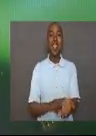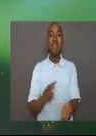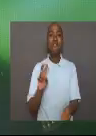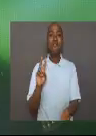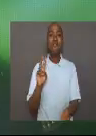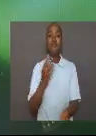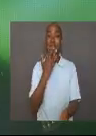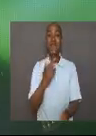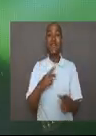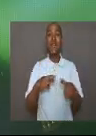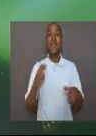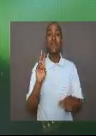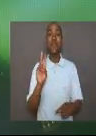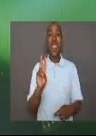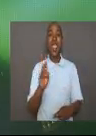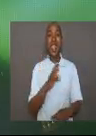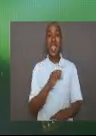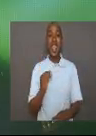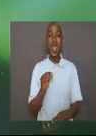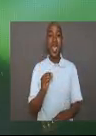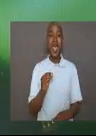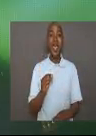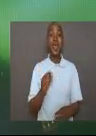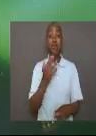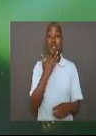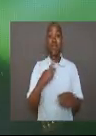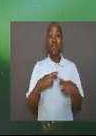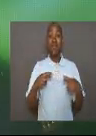are feeling is your artery pulse.